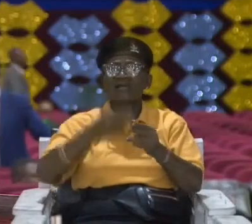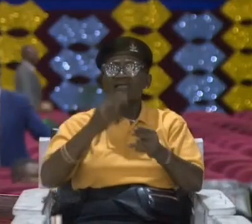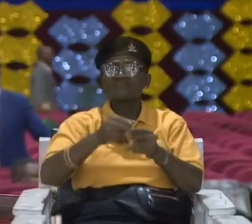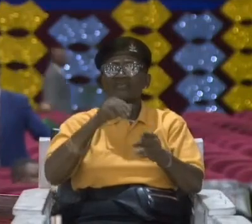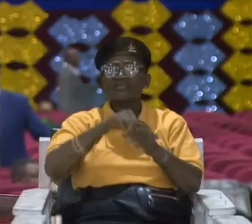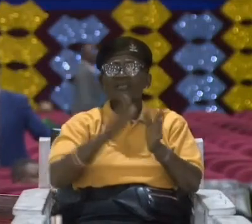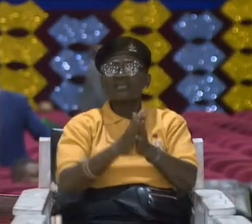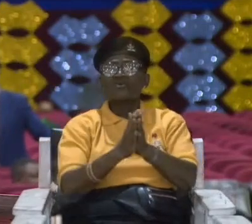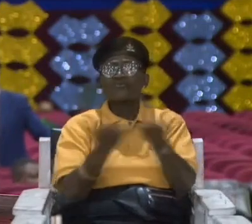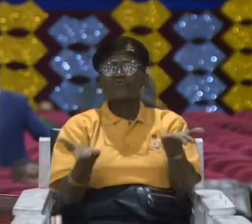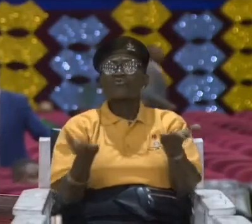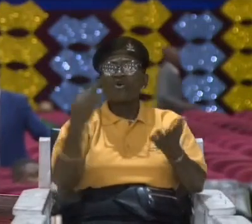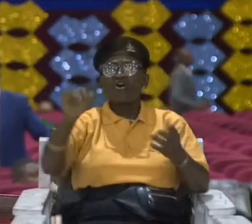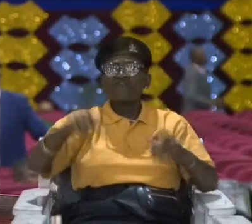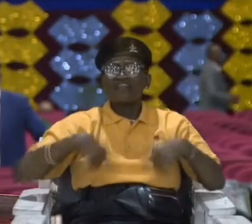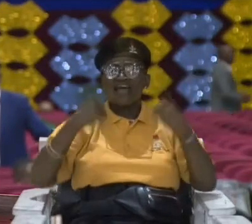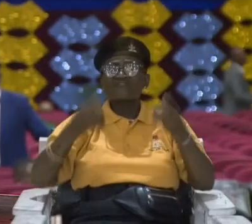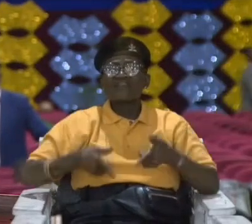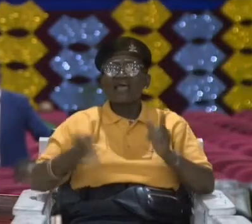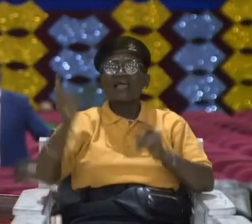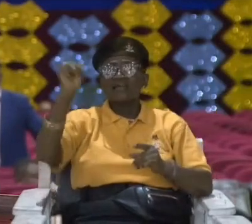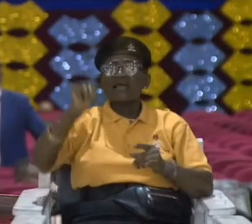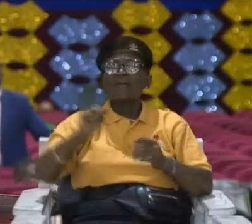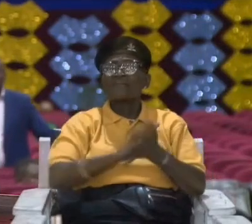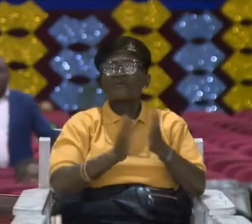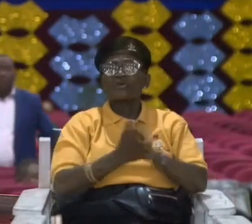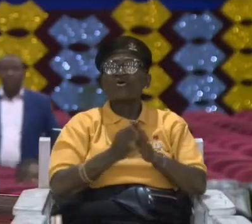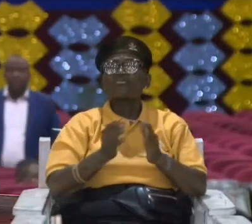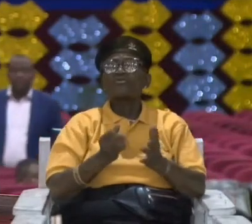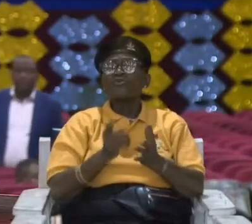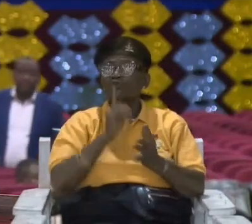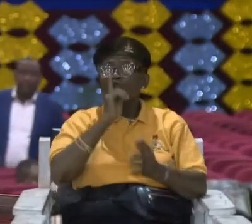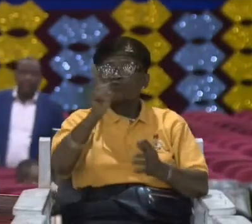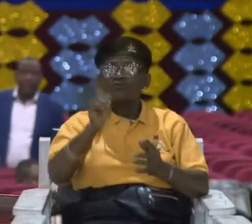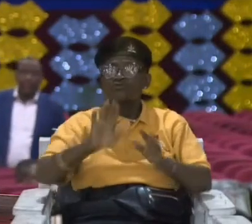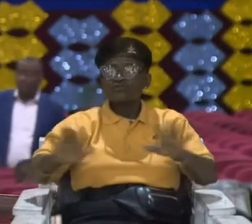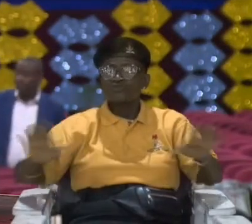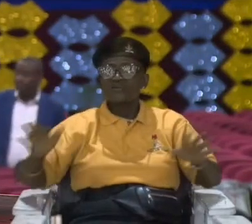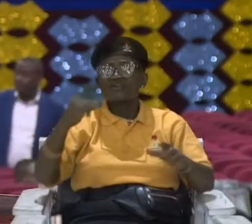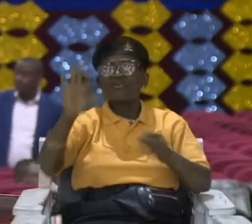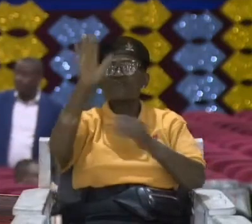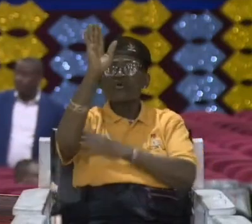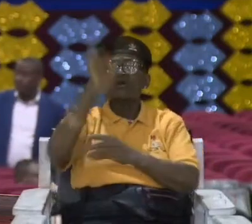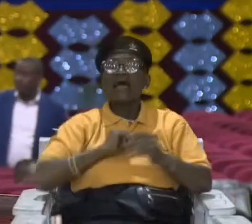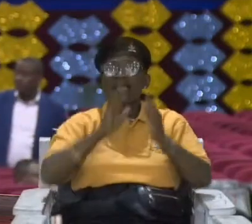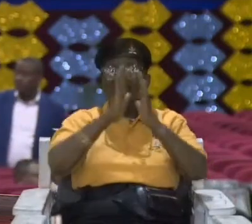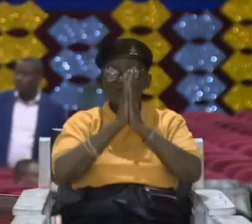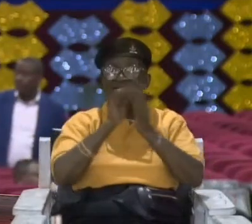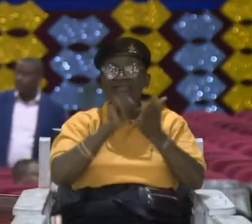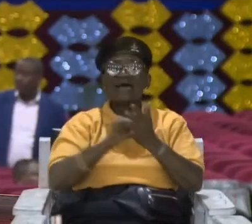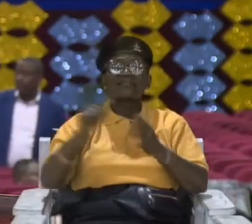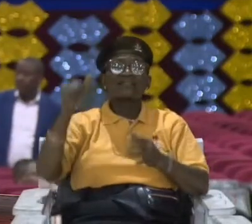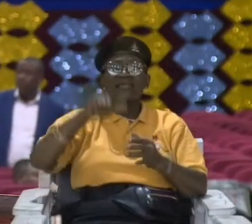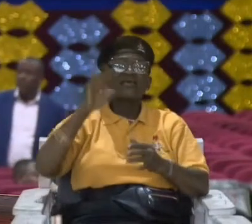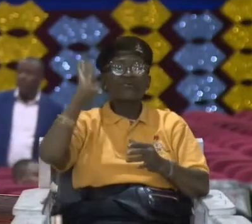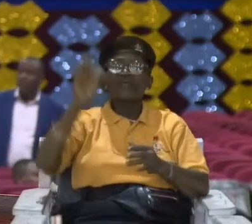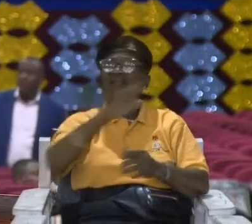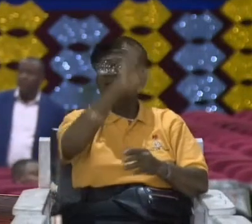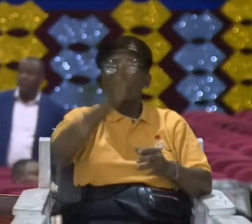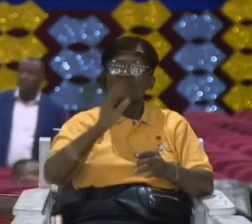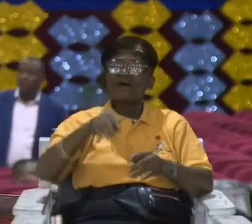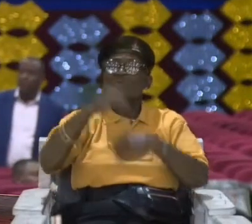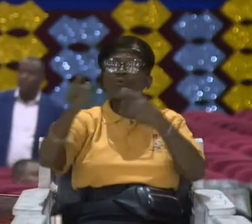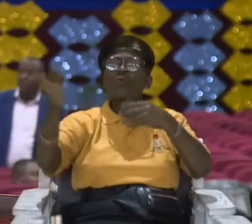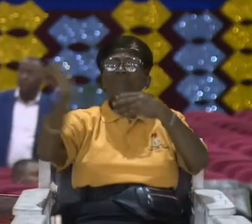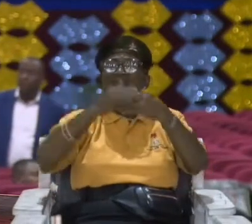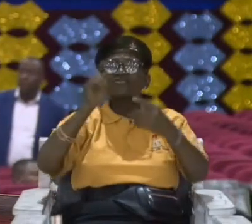life. Let them become true children of God. And I pray that they will never go back into the world.